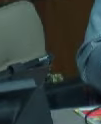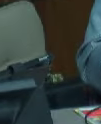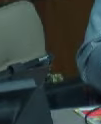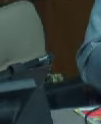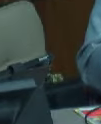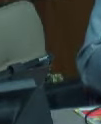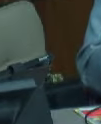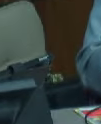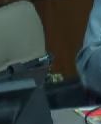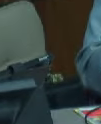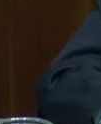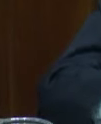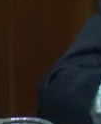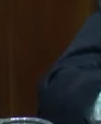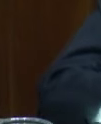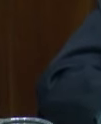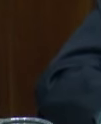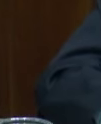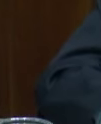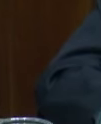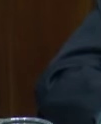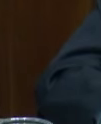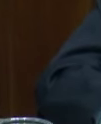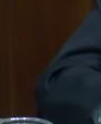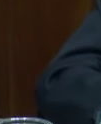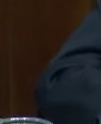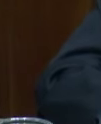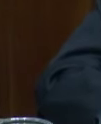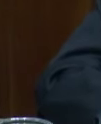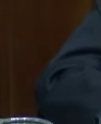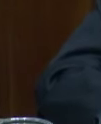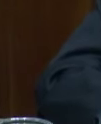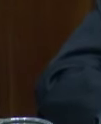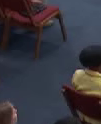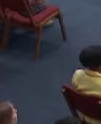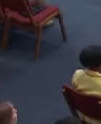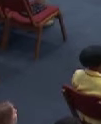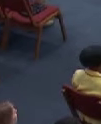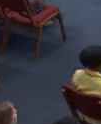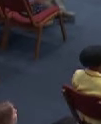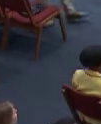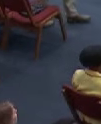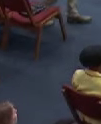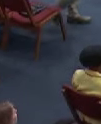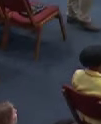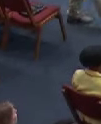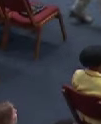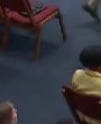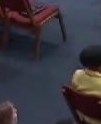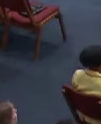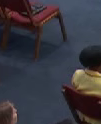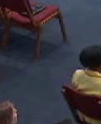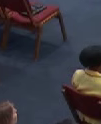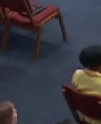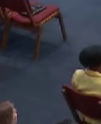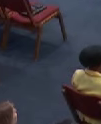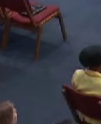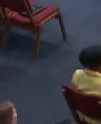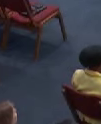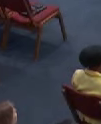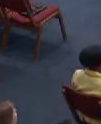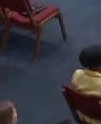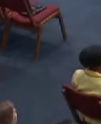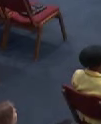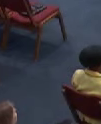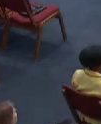So what's the reason for that, that they didn't go under the original contract? Captain Terrell. Vice Mayor,